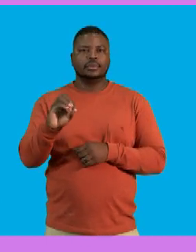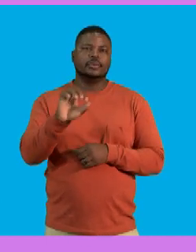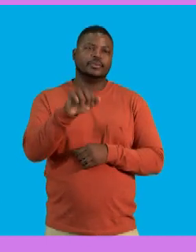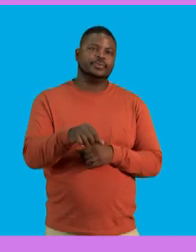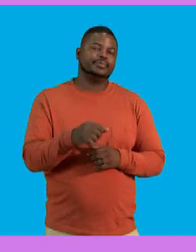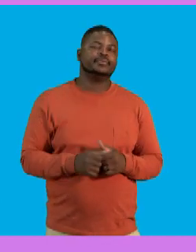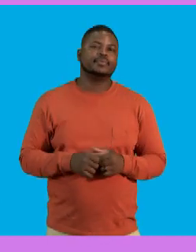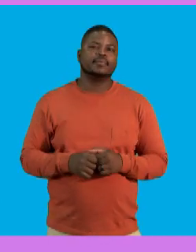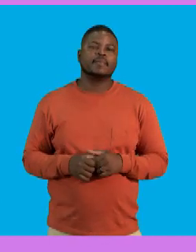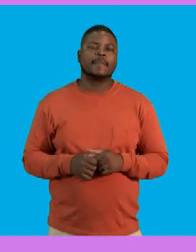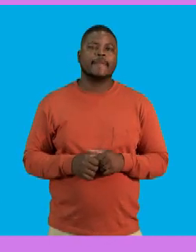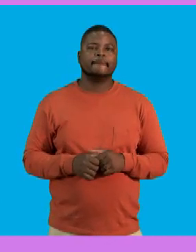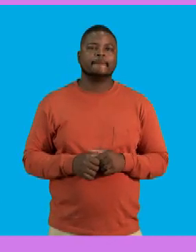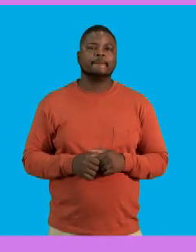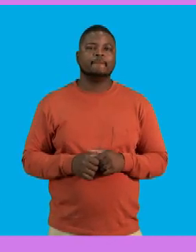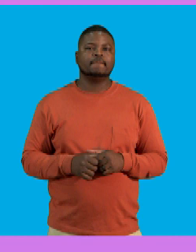1.20,